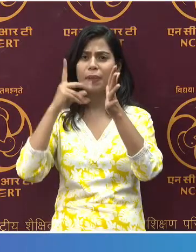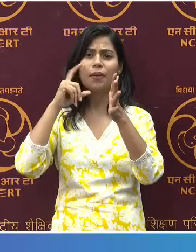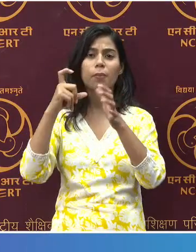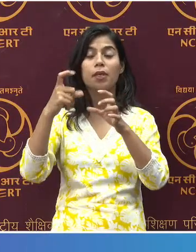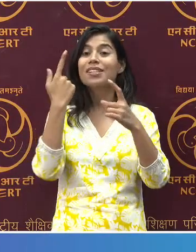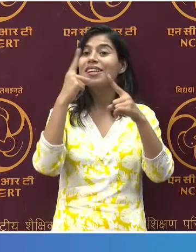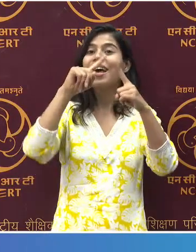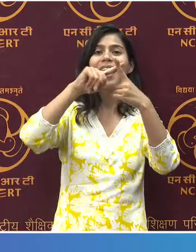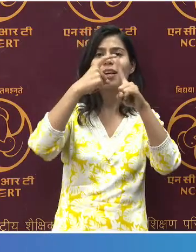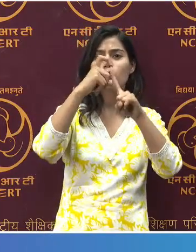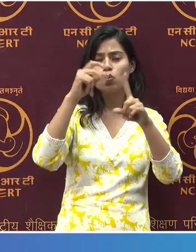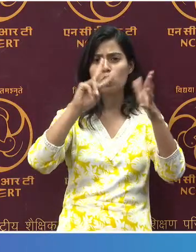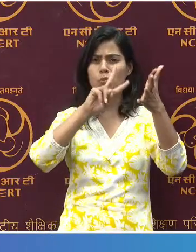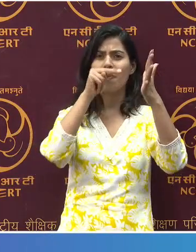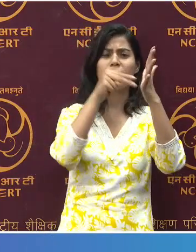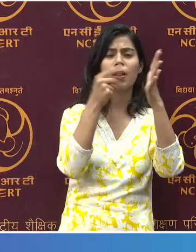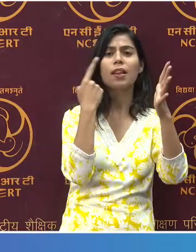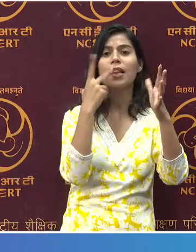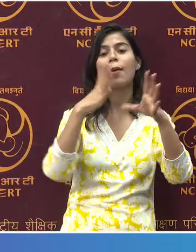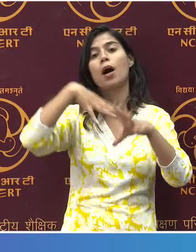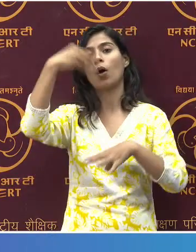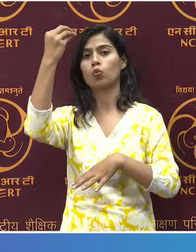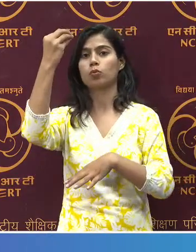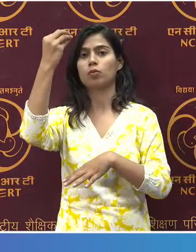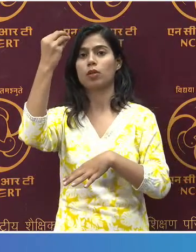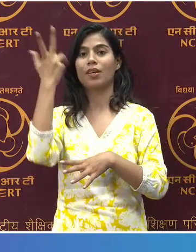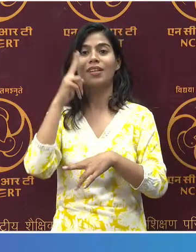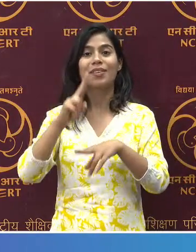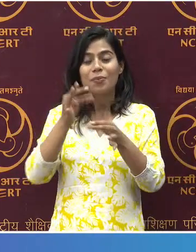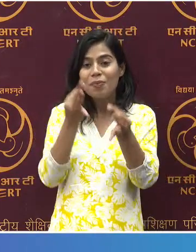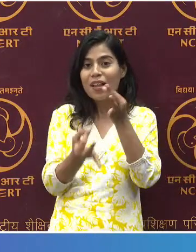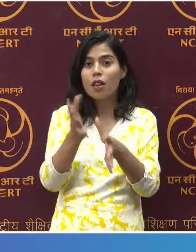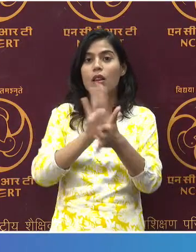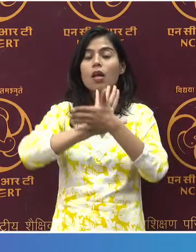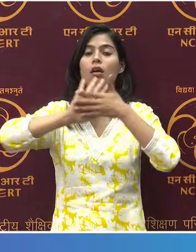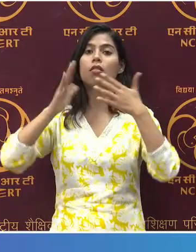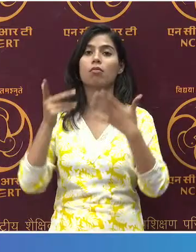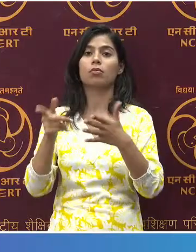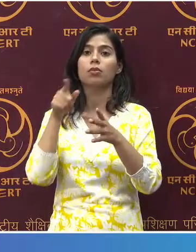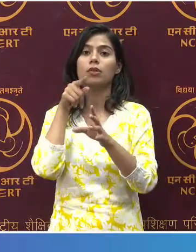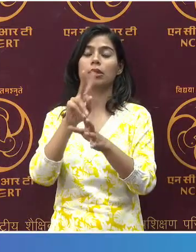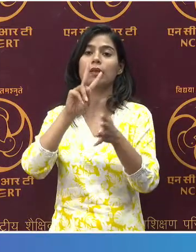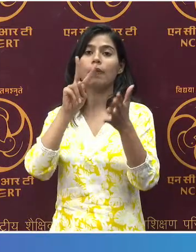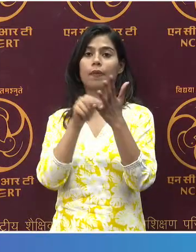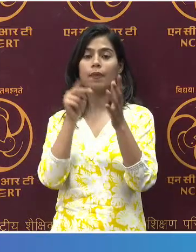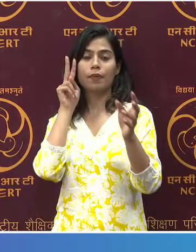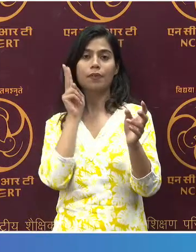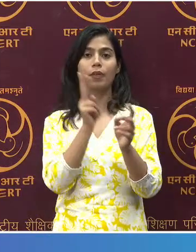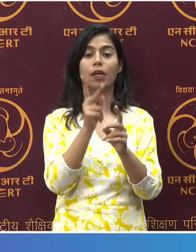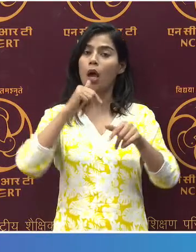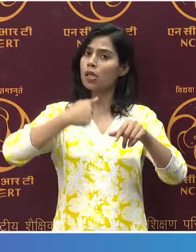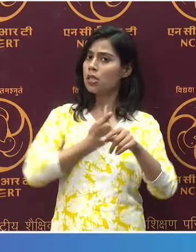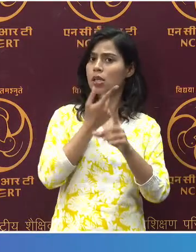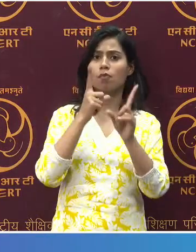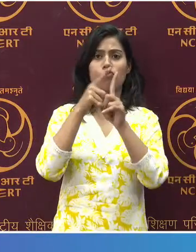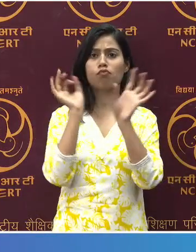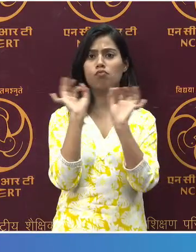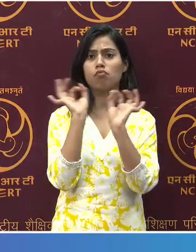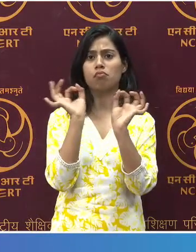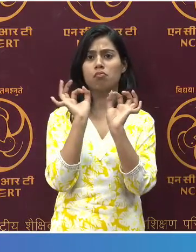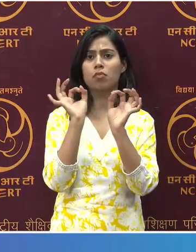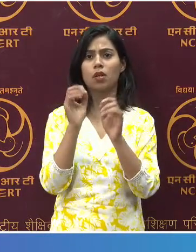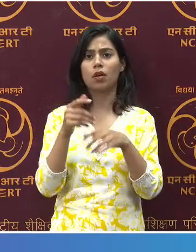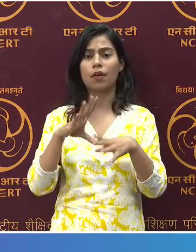So, that is known as the exothermic process. And endothermic process, the process is not able to do itself. That is why we have